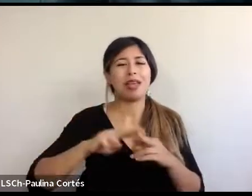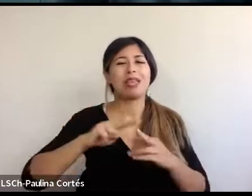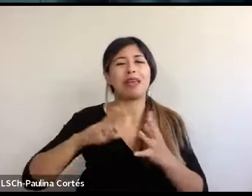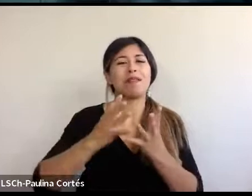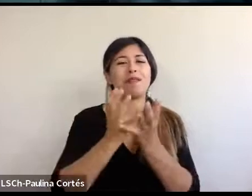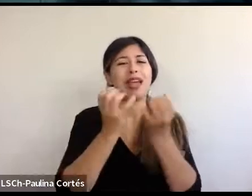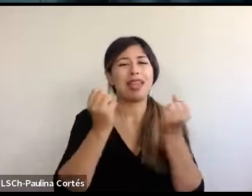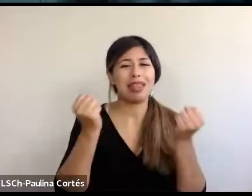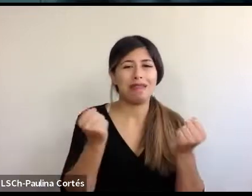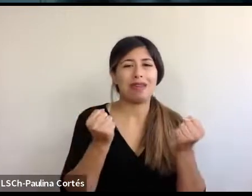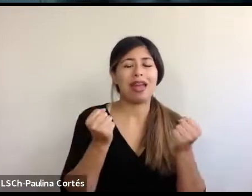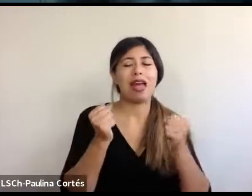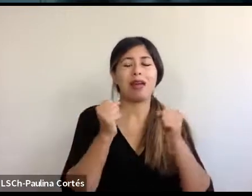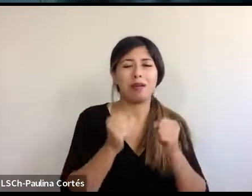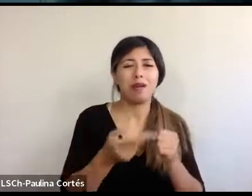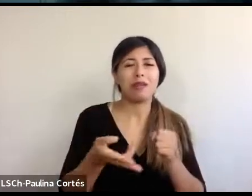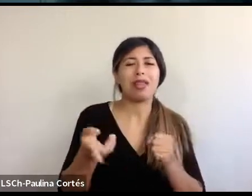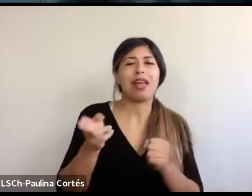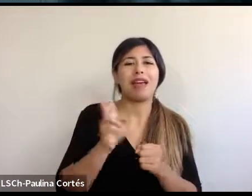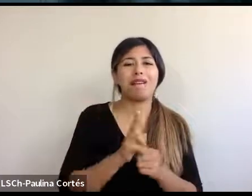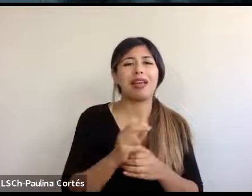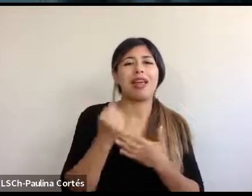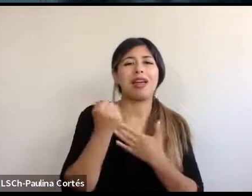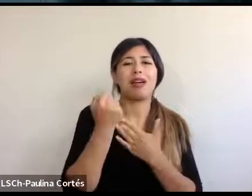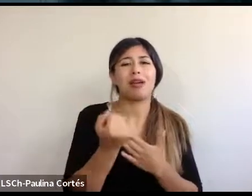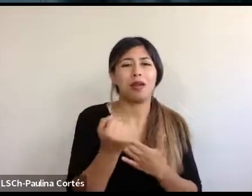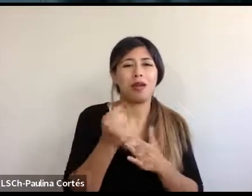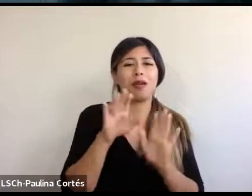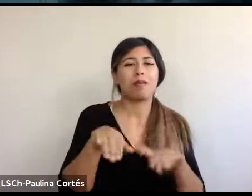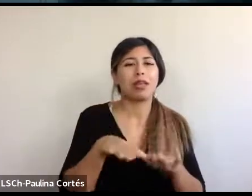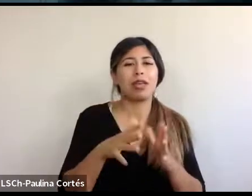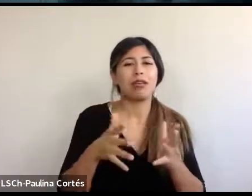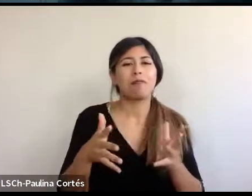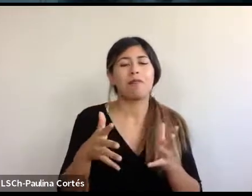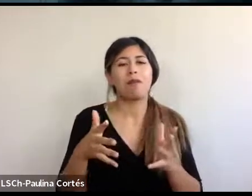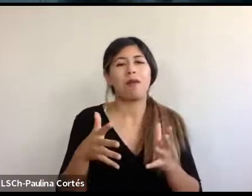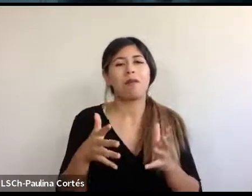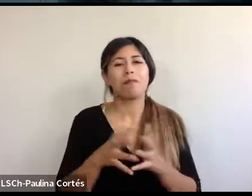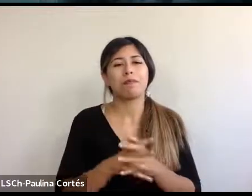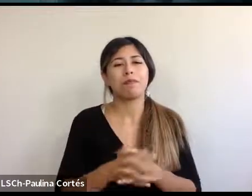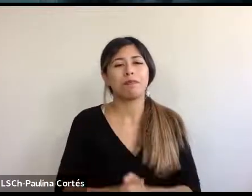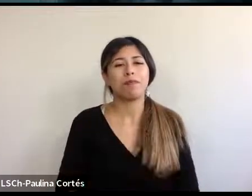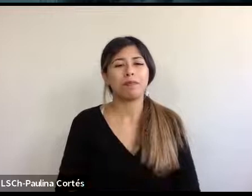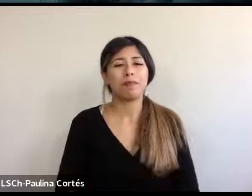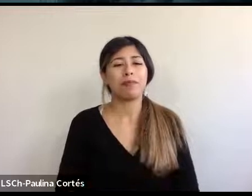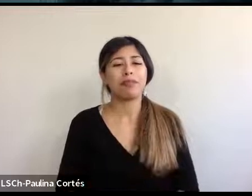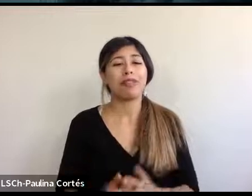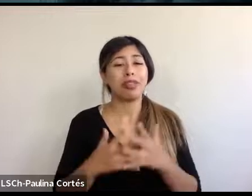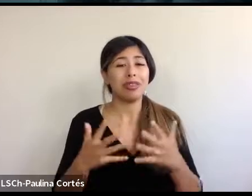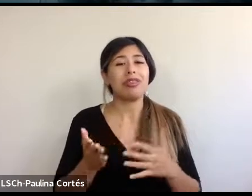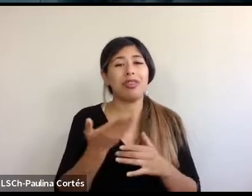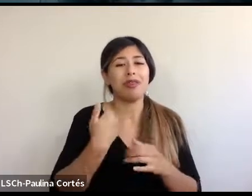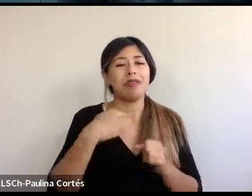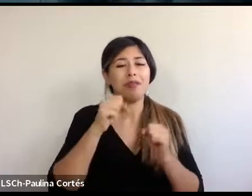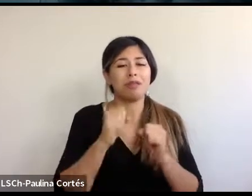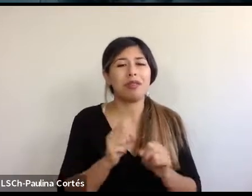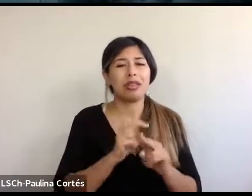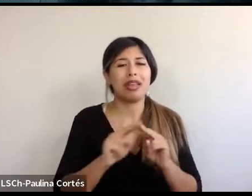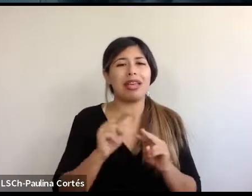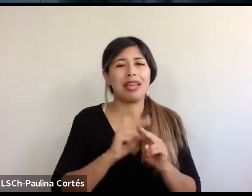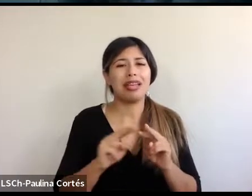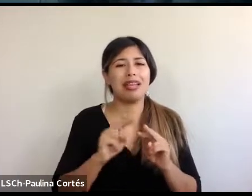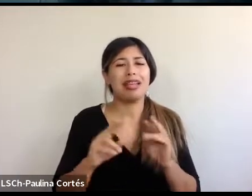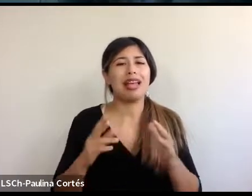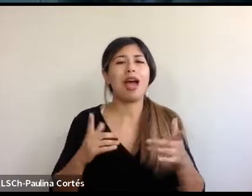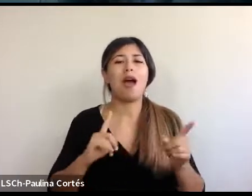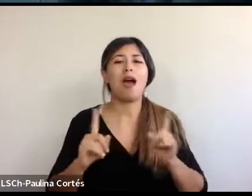and they are like Institute of Documentary Films. They are really like professional persons to work with documentary